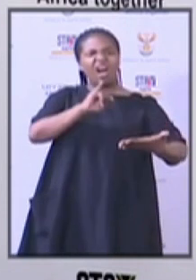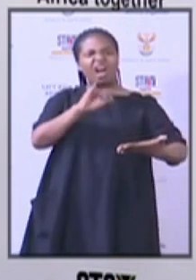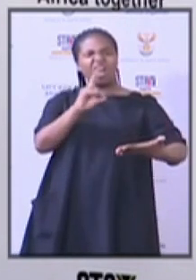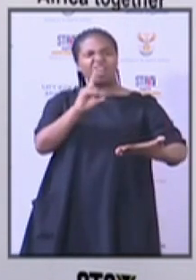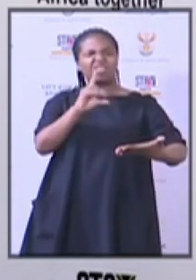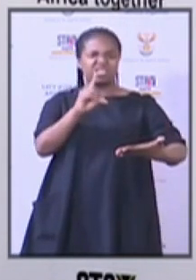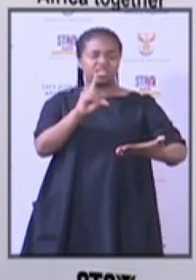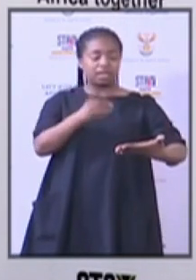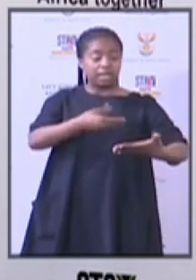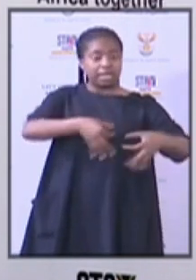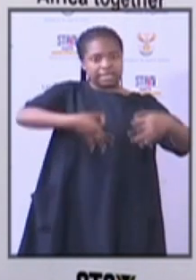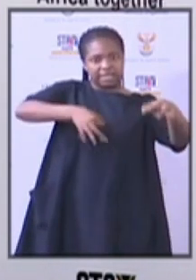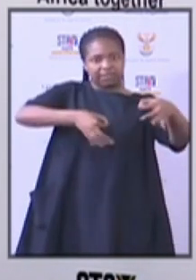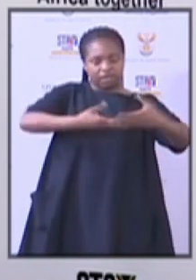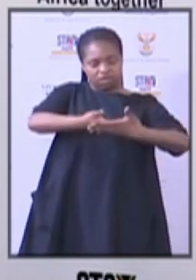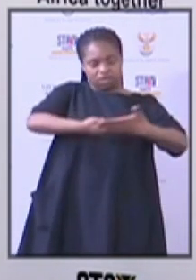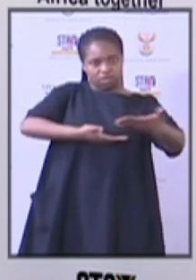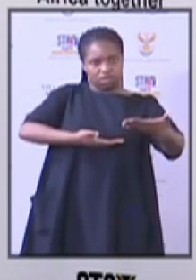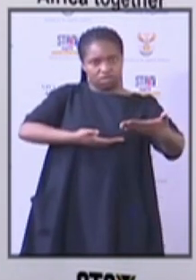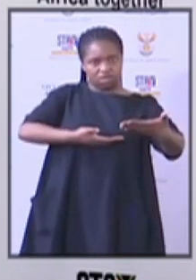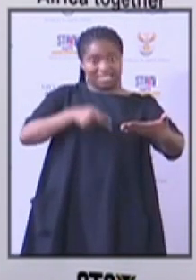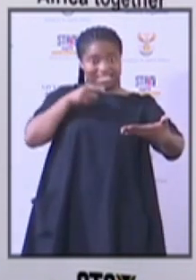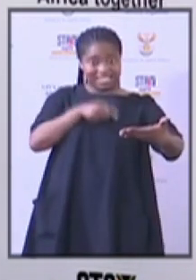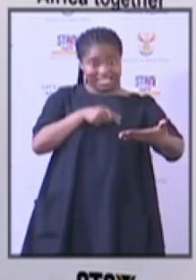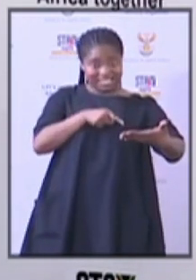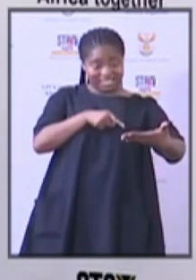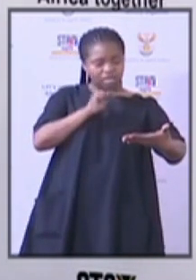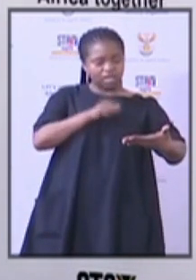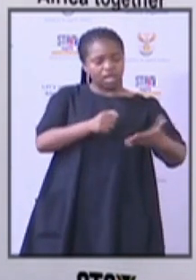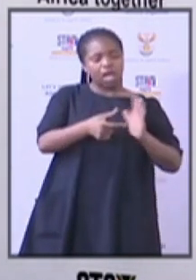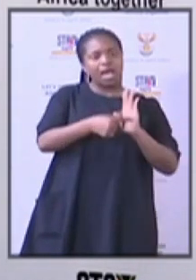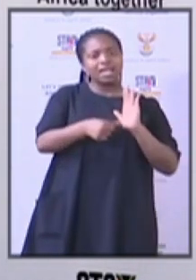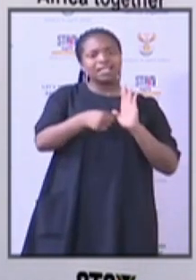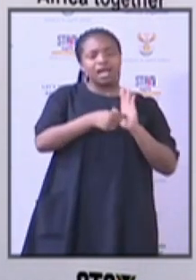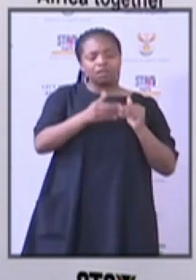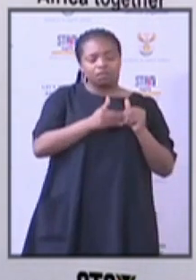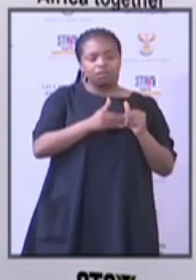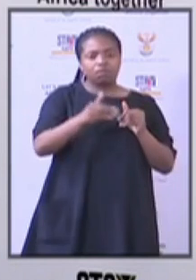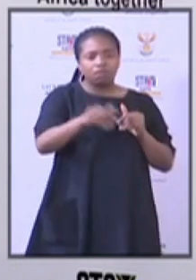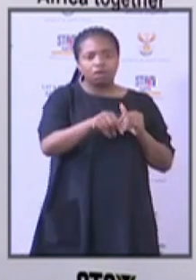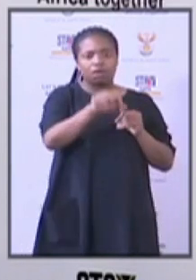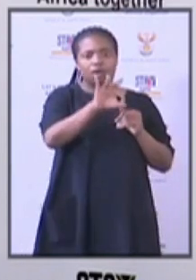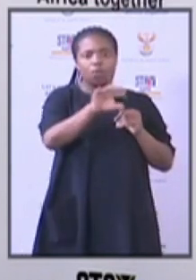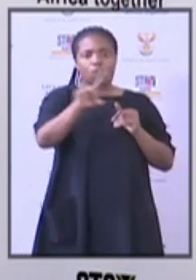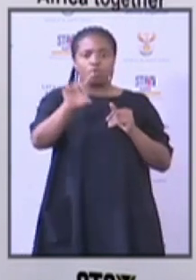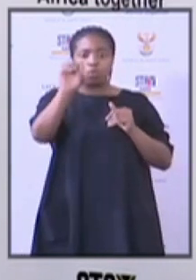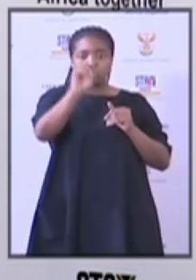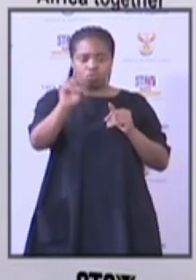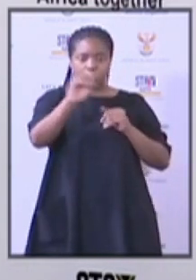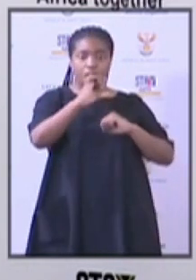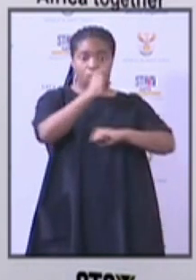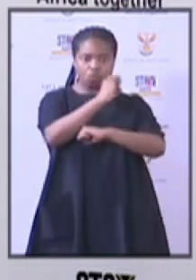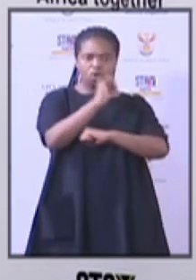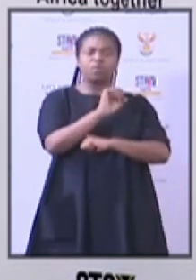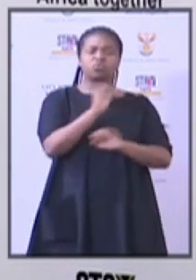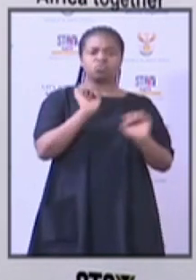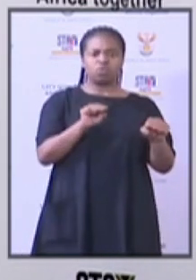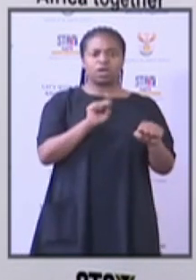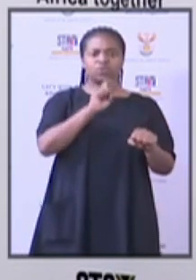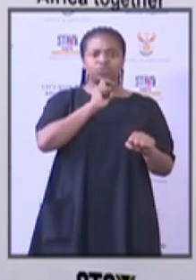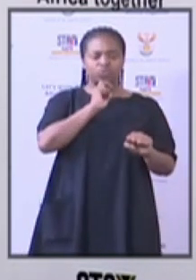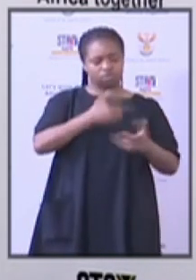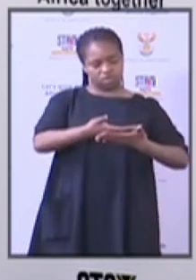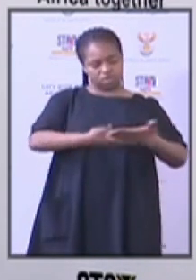identity certificate or TIC ka baka la gore dipasa re be di office tša rena di be di sa dumele go fa batho